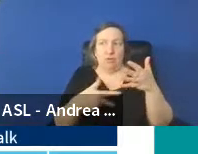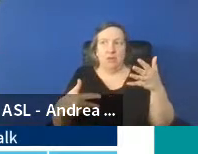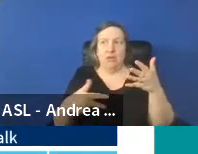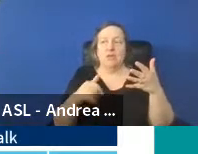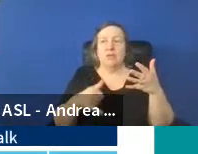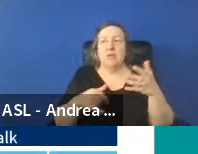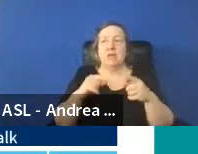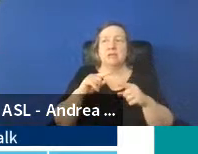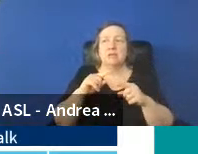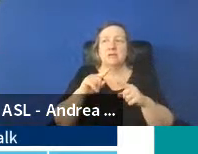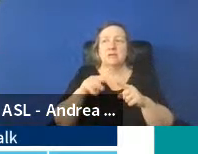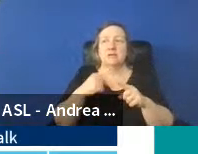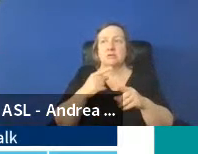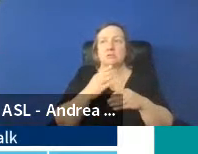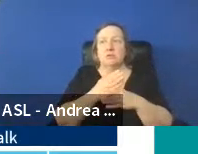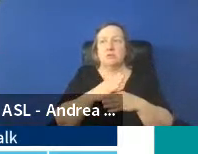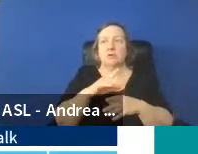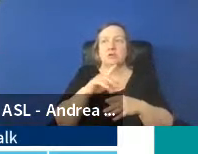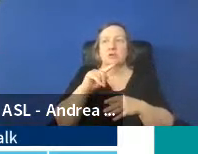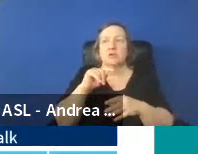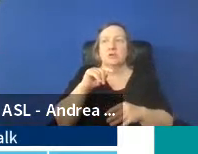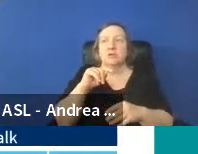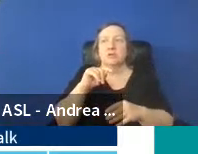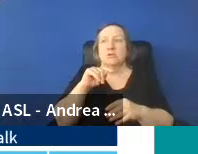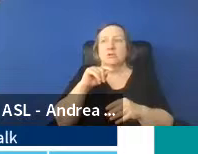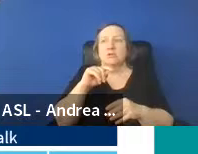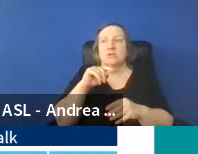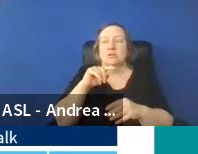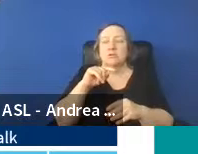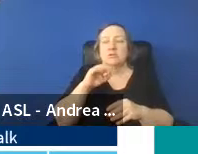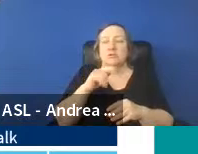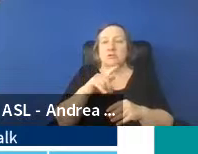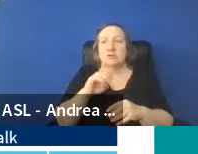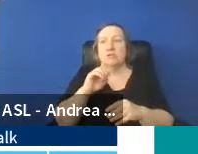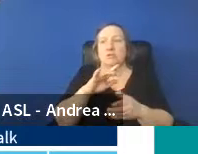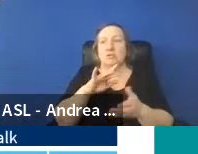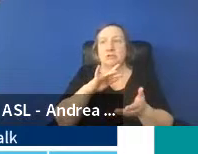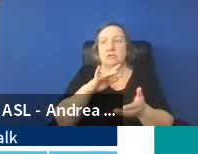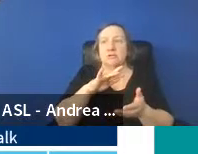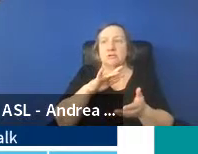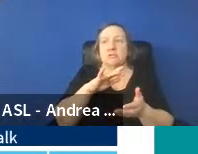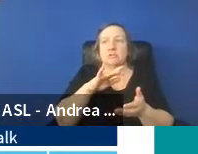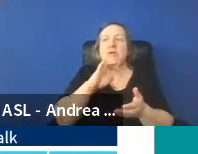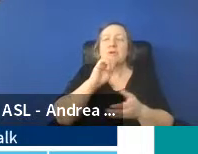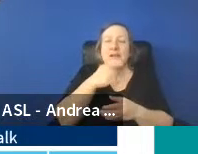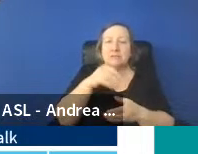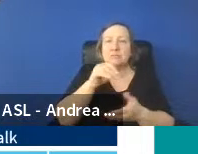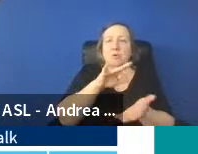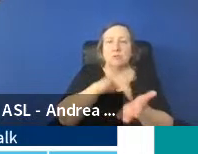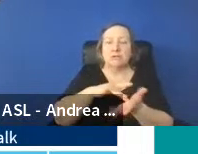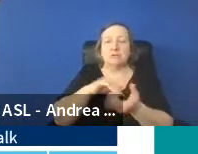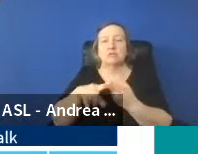go between Expo Center and into Turtle Place in downtown Vancouver.